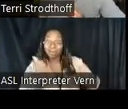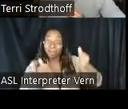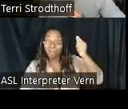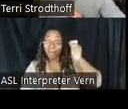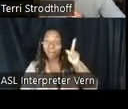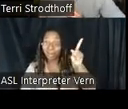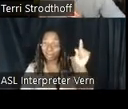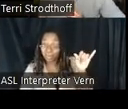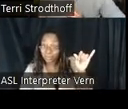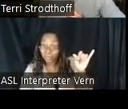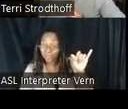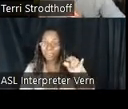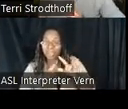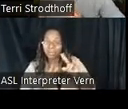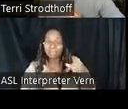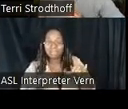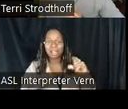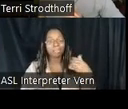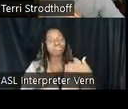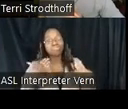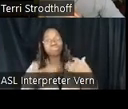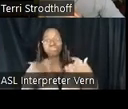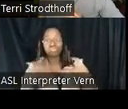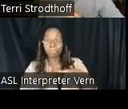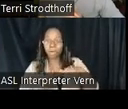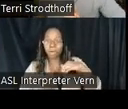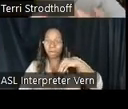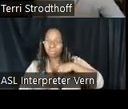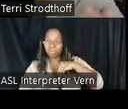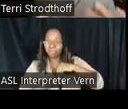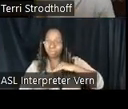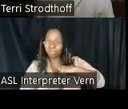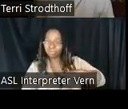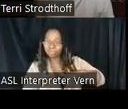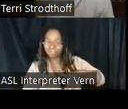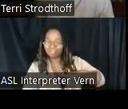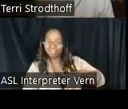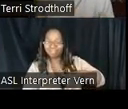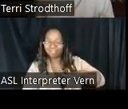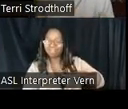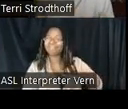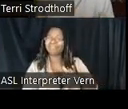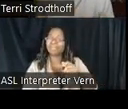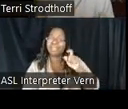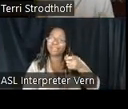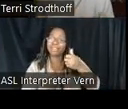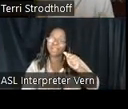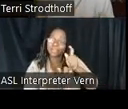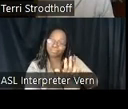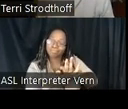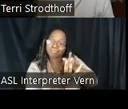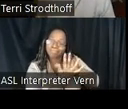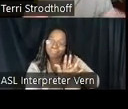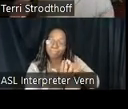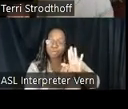done our own work inside, that means we're still going to be showing up, manifesting all the impacts of this unresolved trauma on